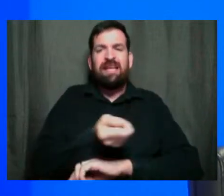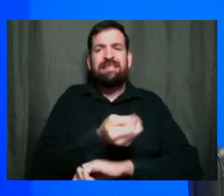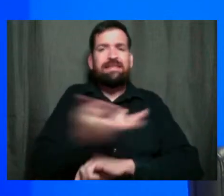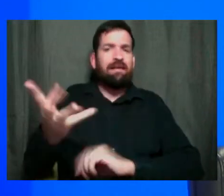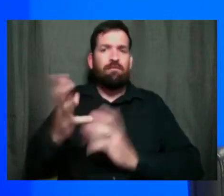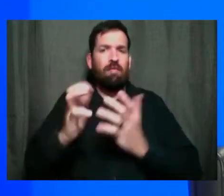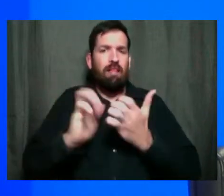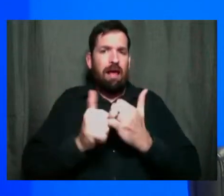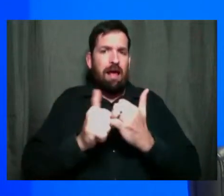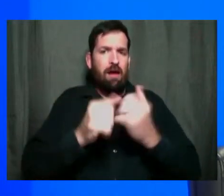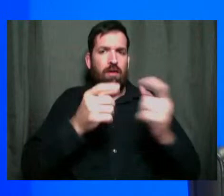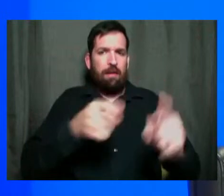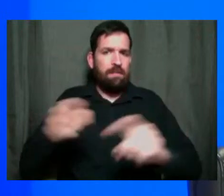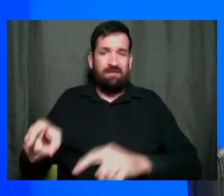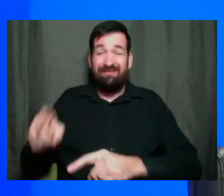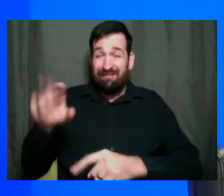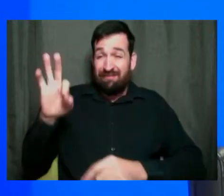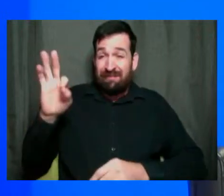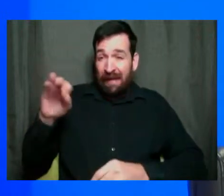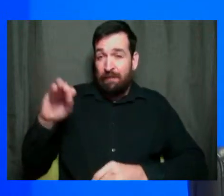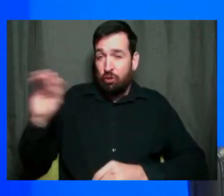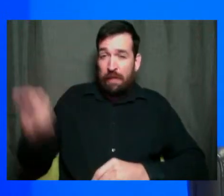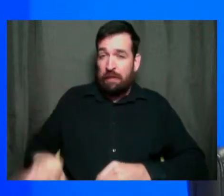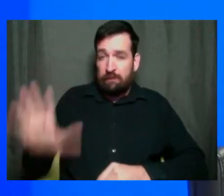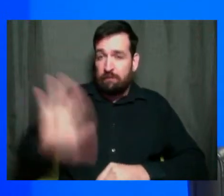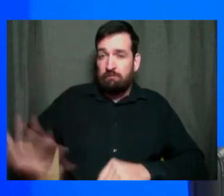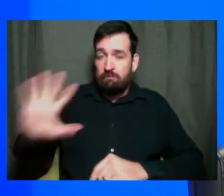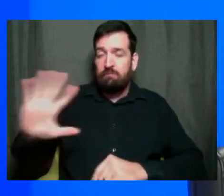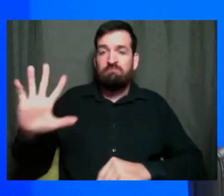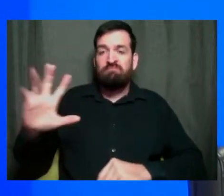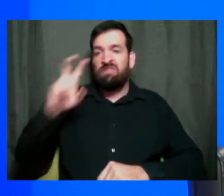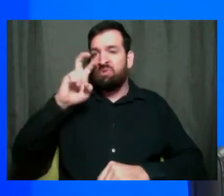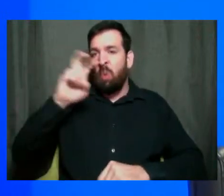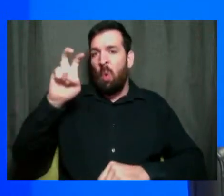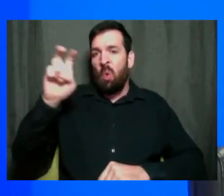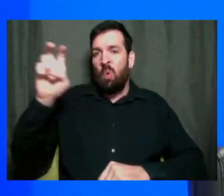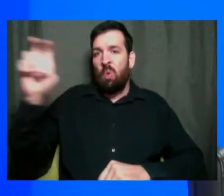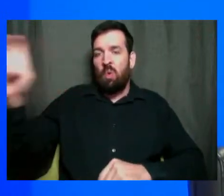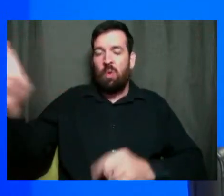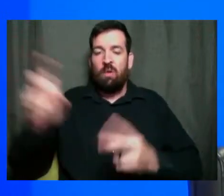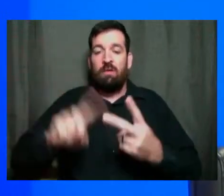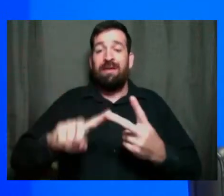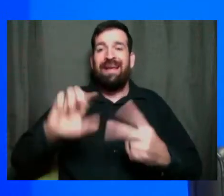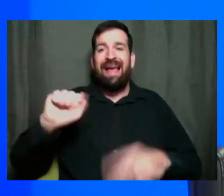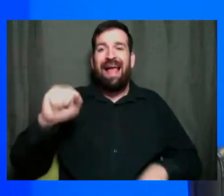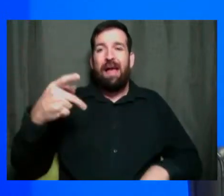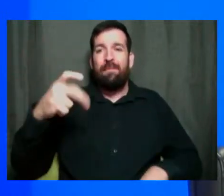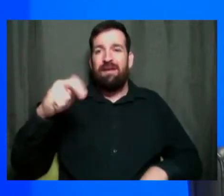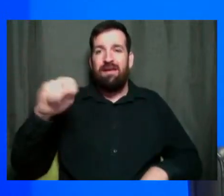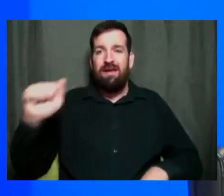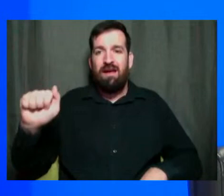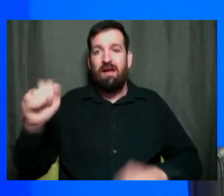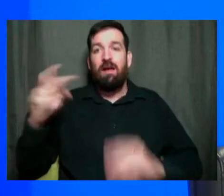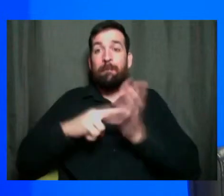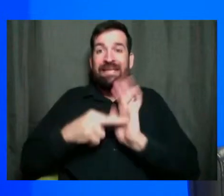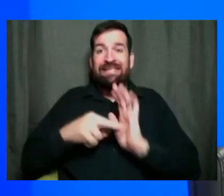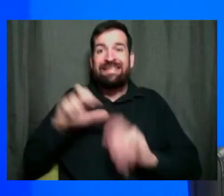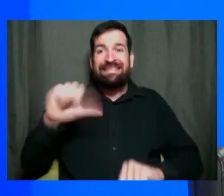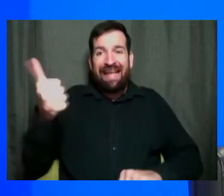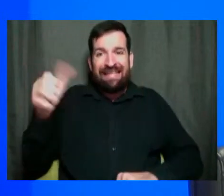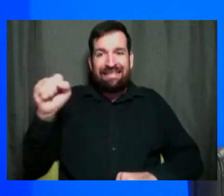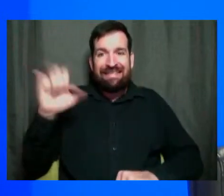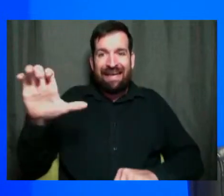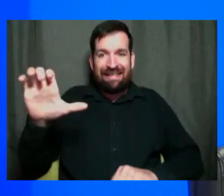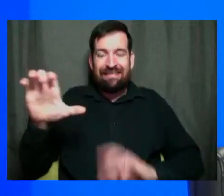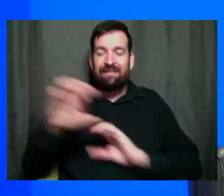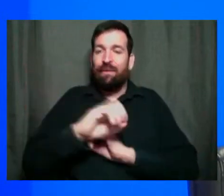Almost 90% of patients with obstructive sleep apnea will snore. Apnea, by definition, of 10 seconds of no airflow. We